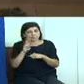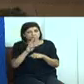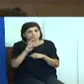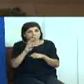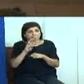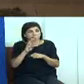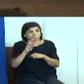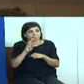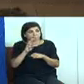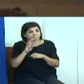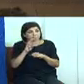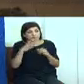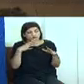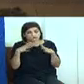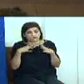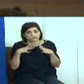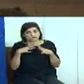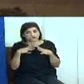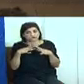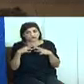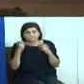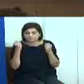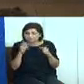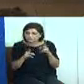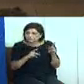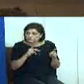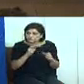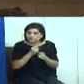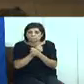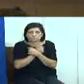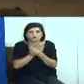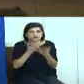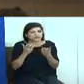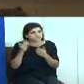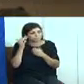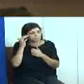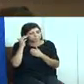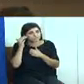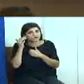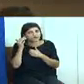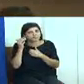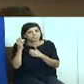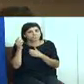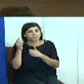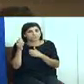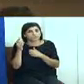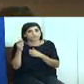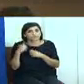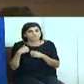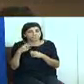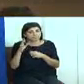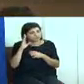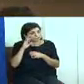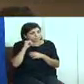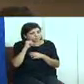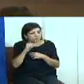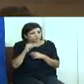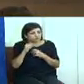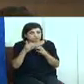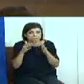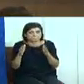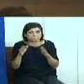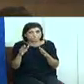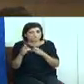Edgar. So many people love and wanted to acknowledge. And I won't open this, but the county supervisor